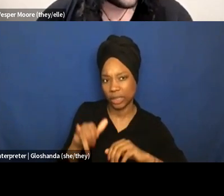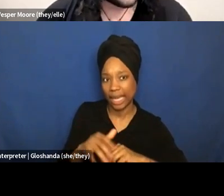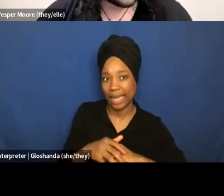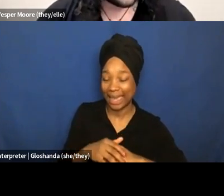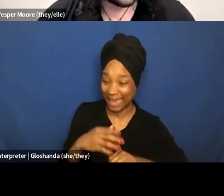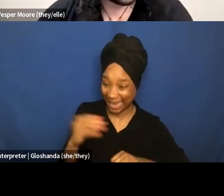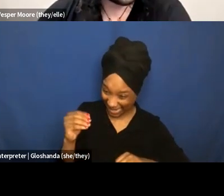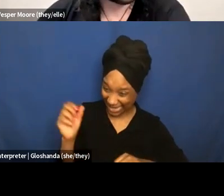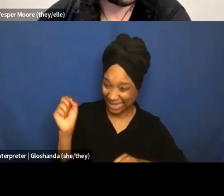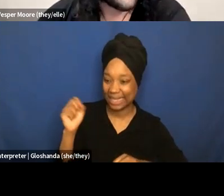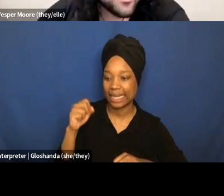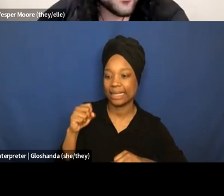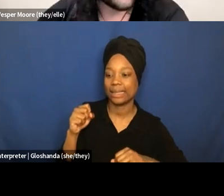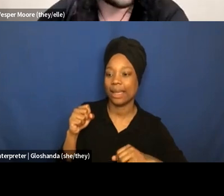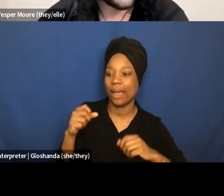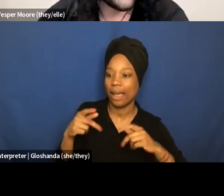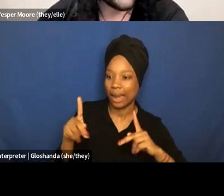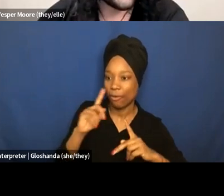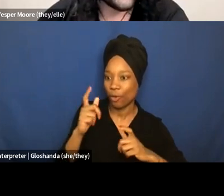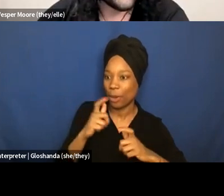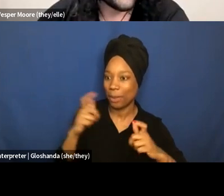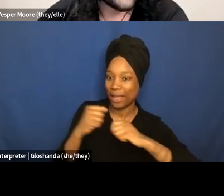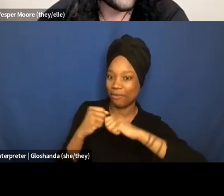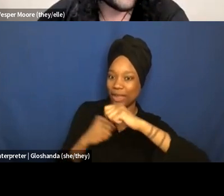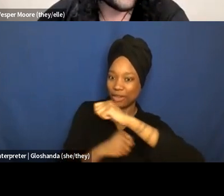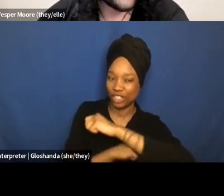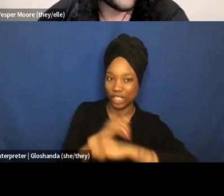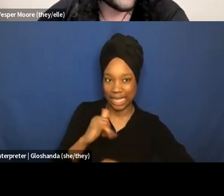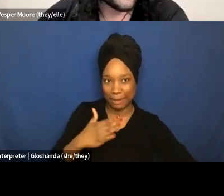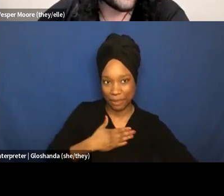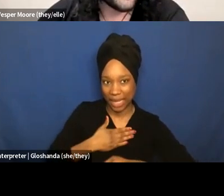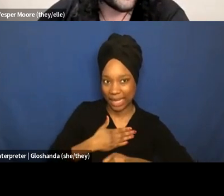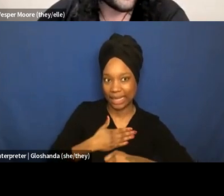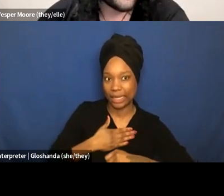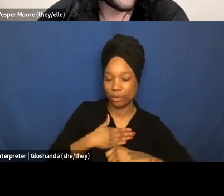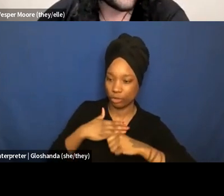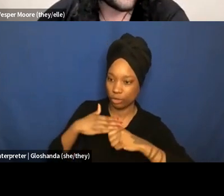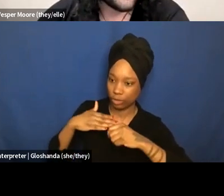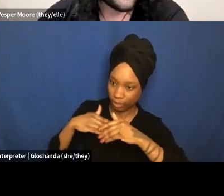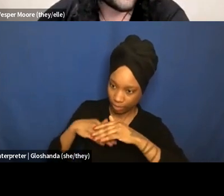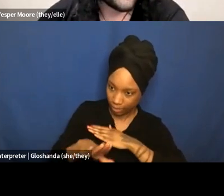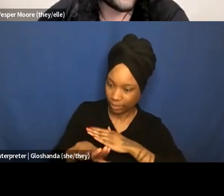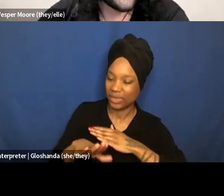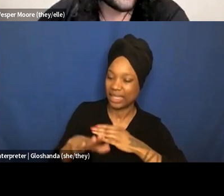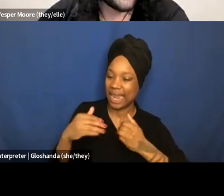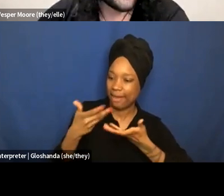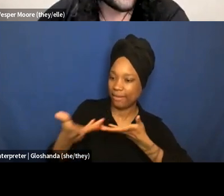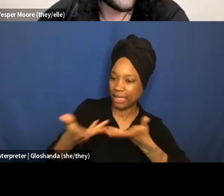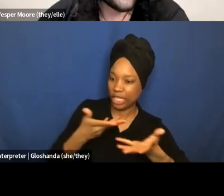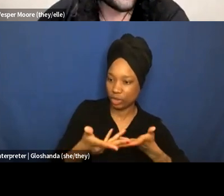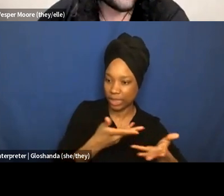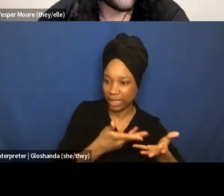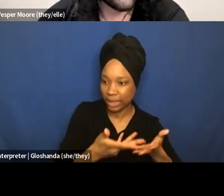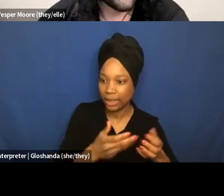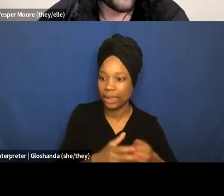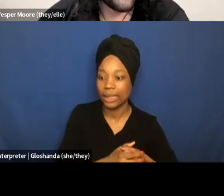And yes, and allow for big foundations like mine to just like move it down there and to have that engagement. But our goal, and yes,